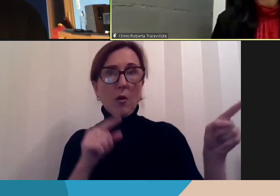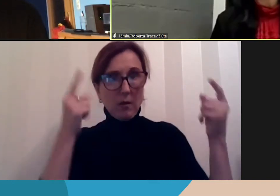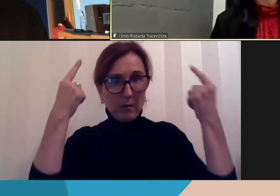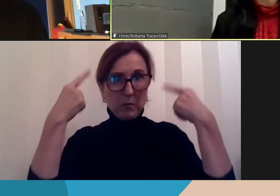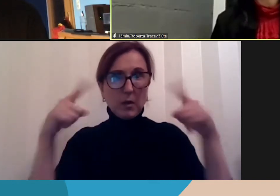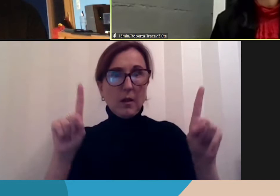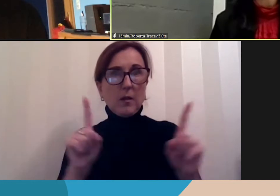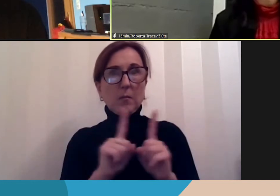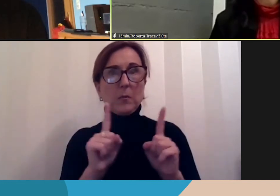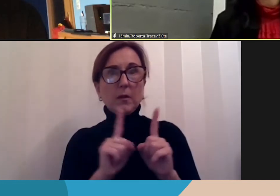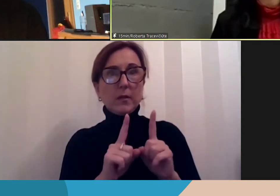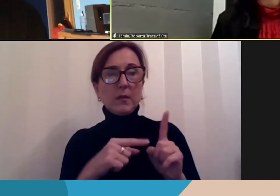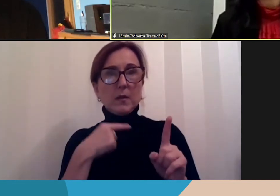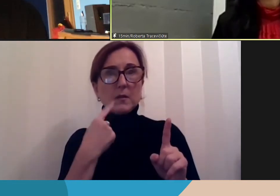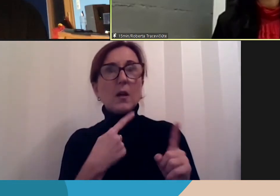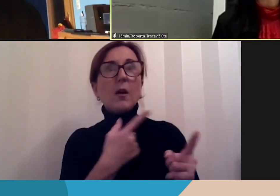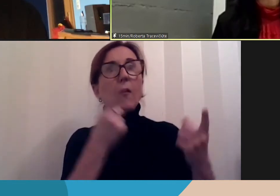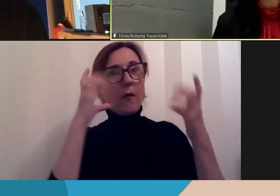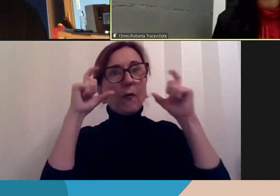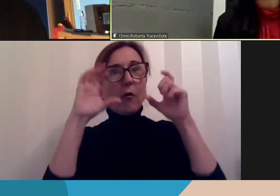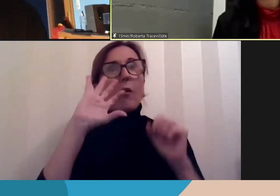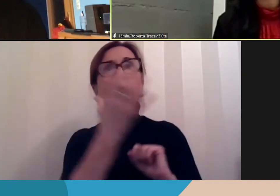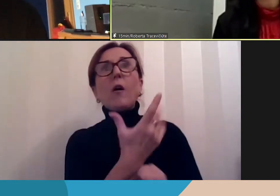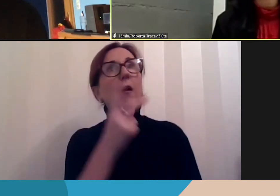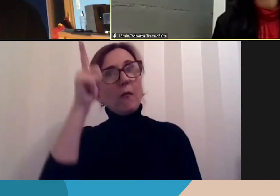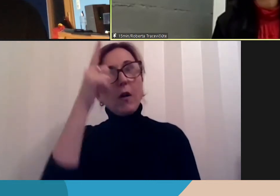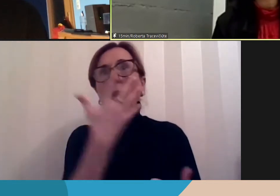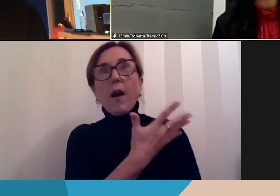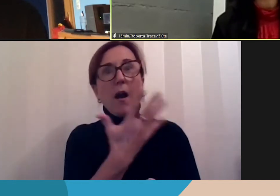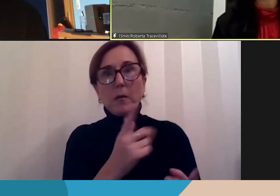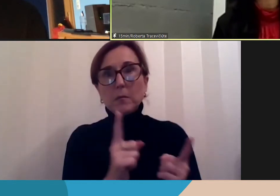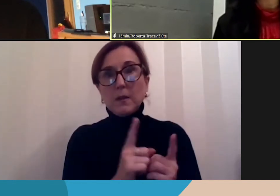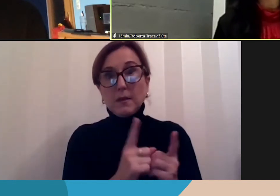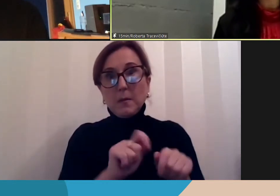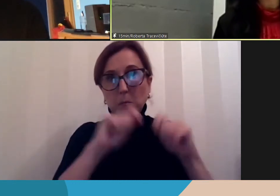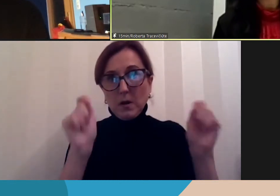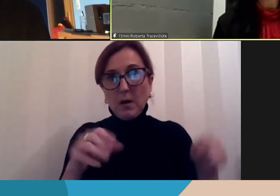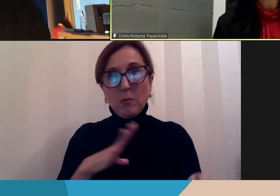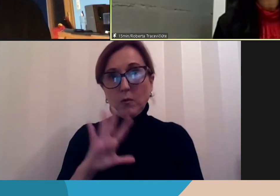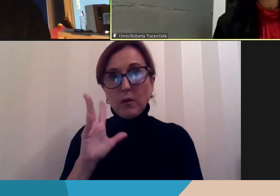blamed you for violating family values.